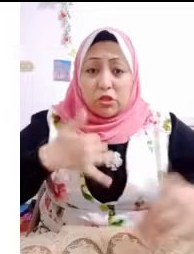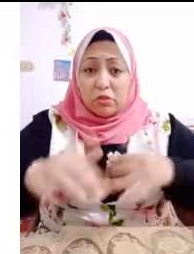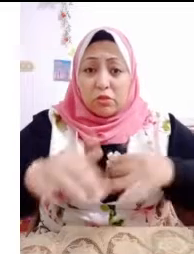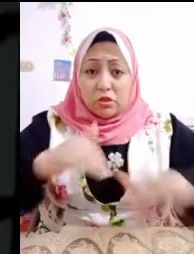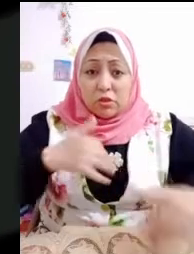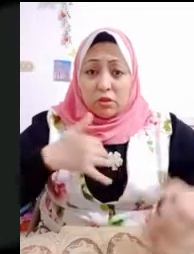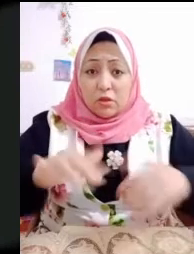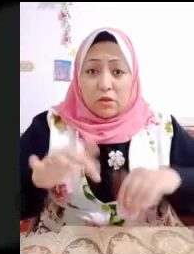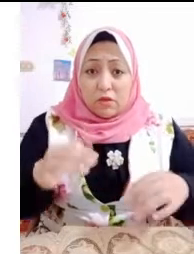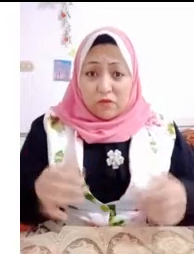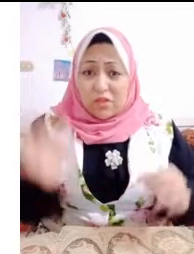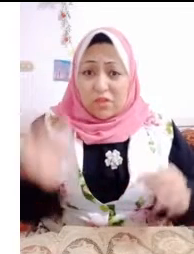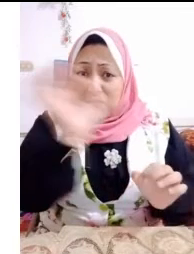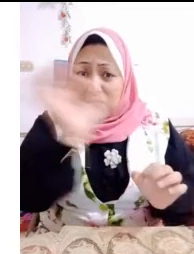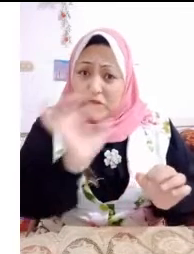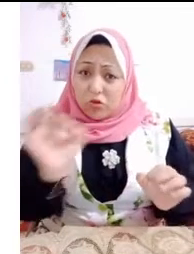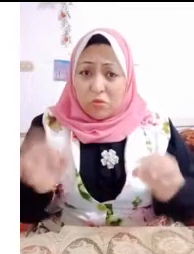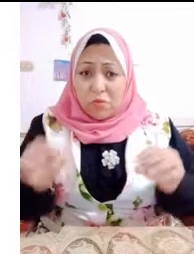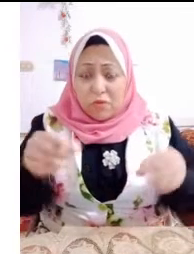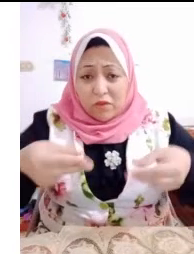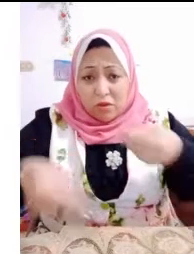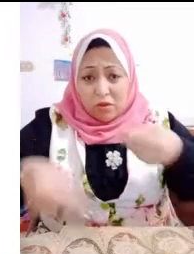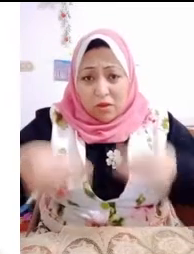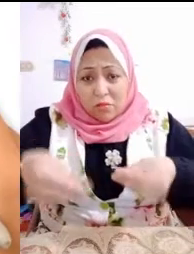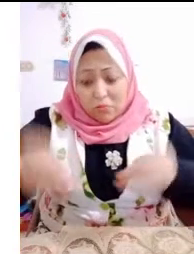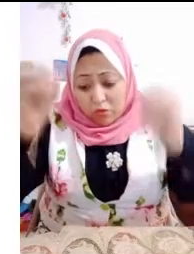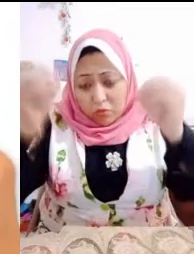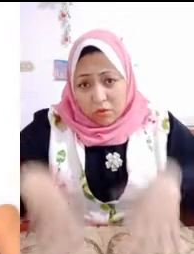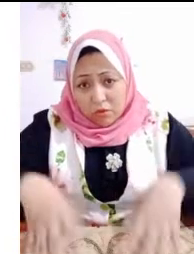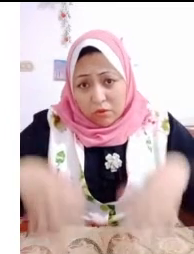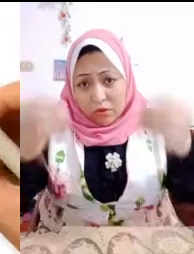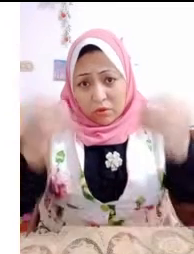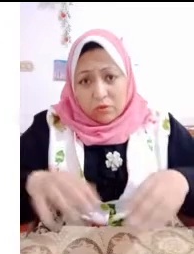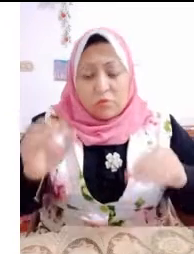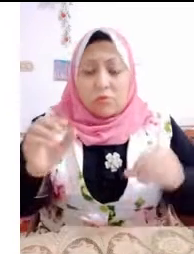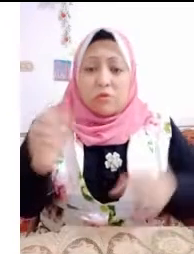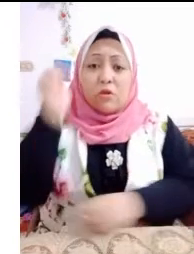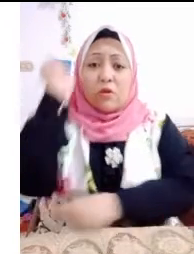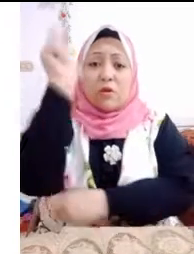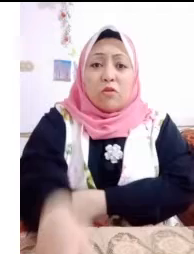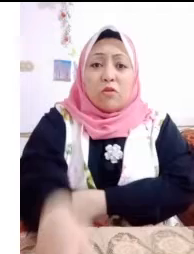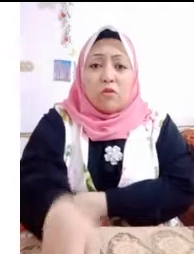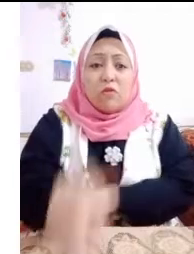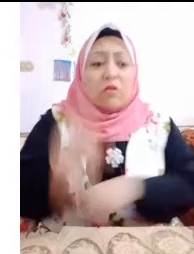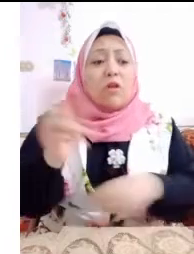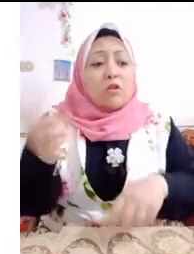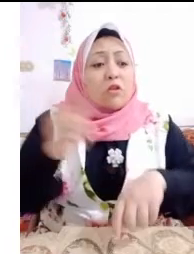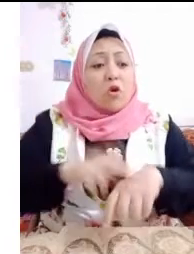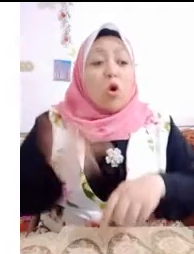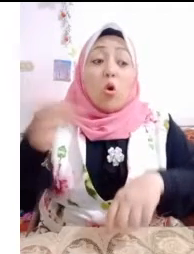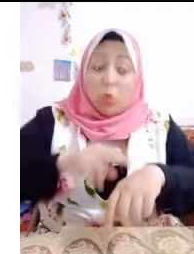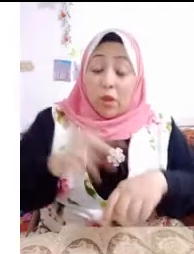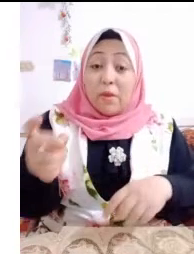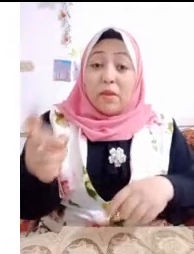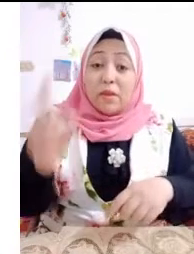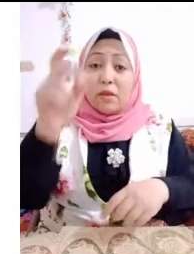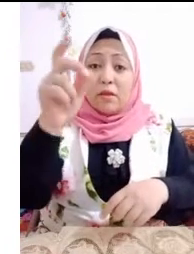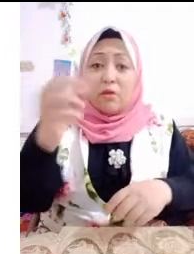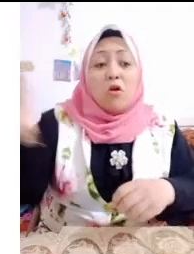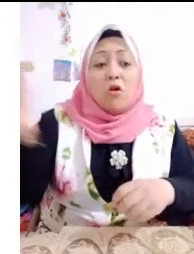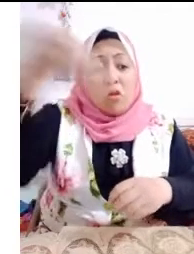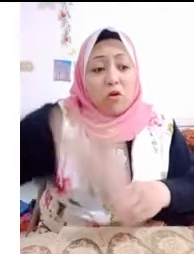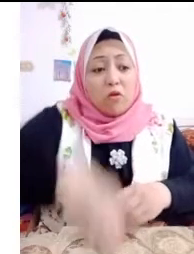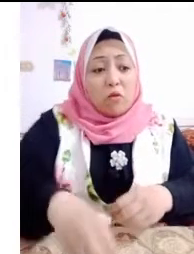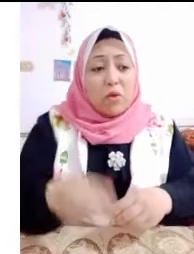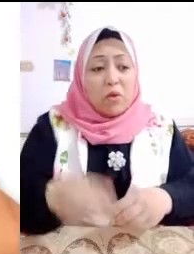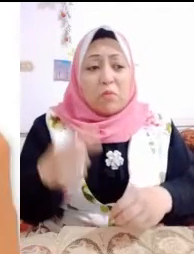tires. When friction wears the tire down, microplastic is released from the tire, ending up in the water system.